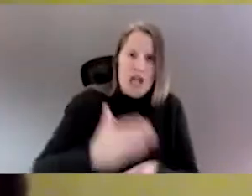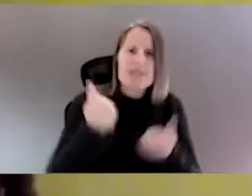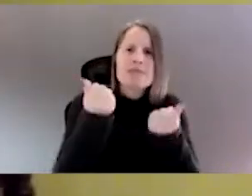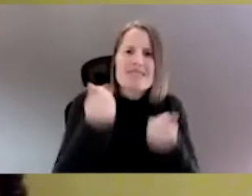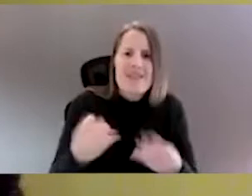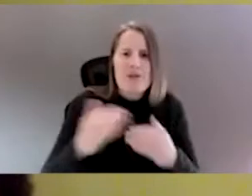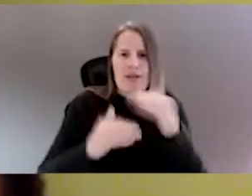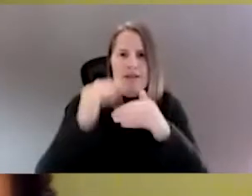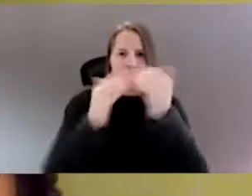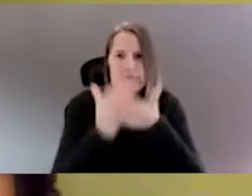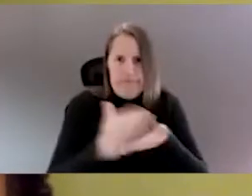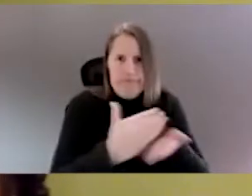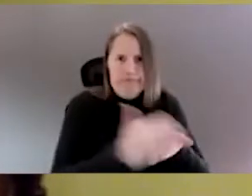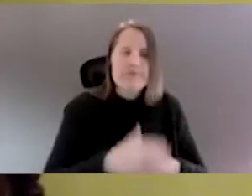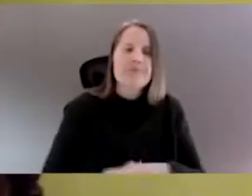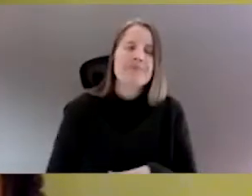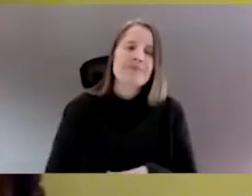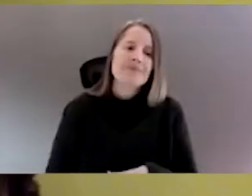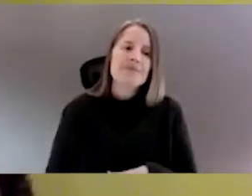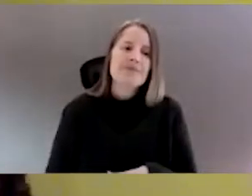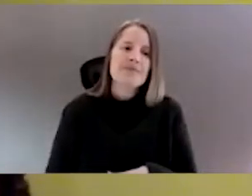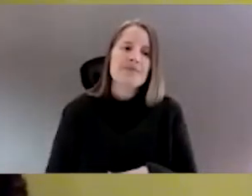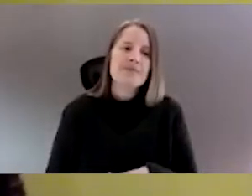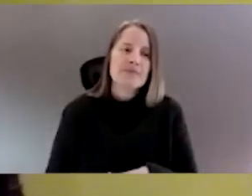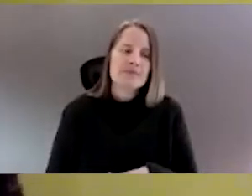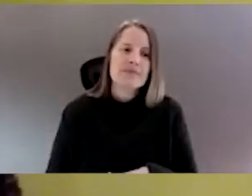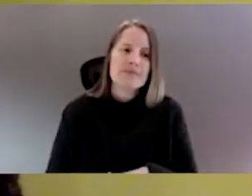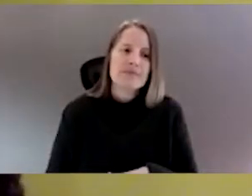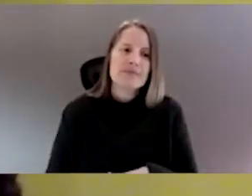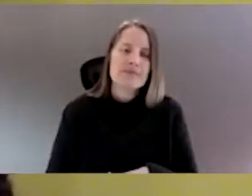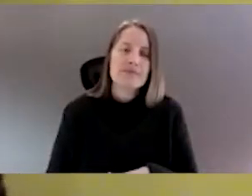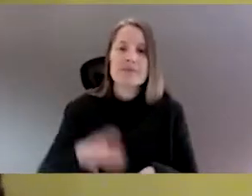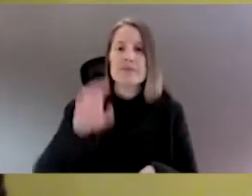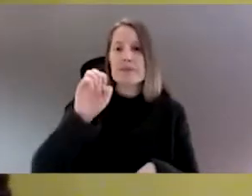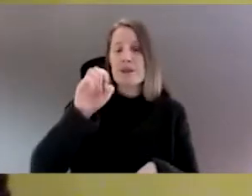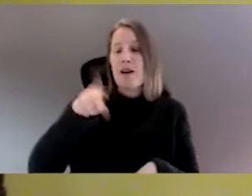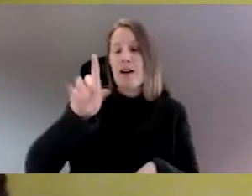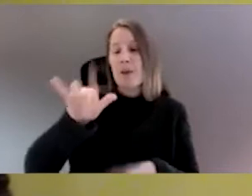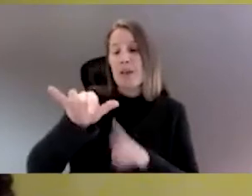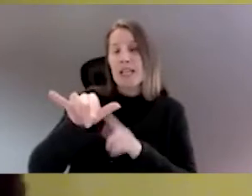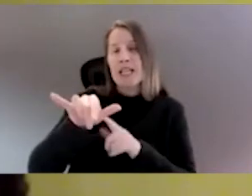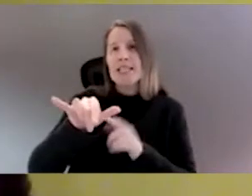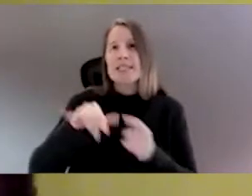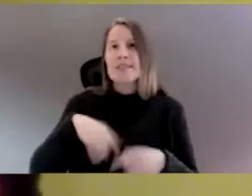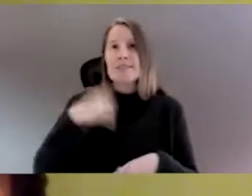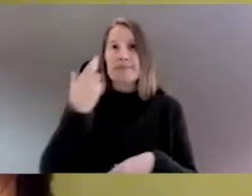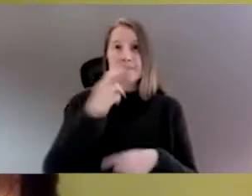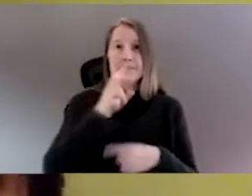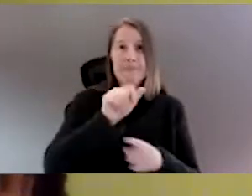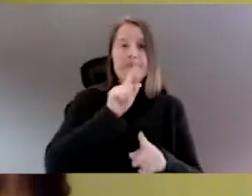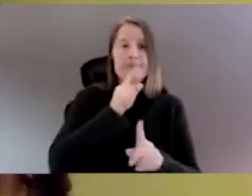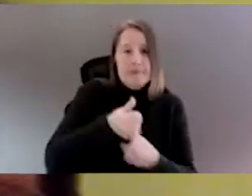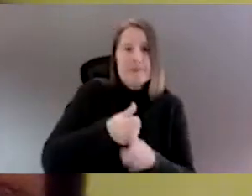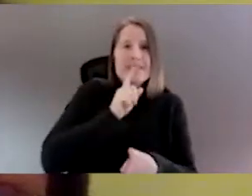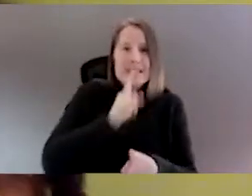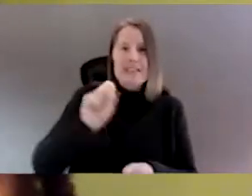So for me, equity is realizing that disability is a social justice issue and that the experiences of